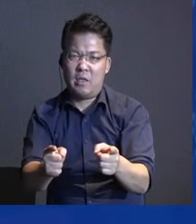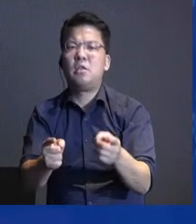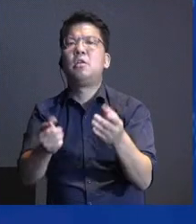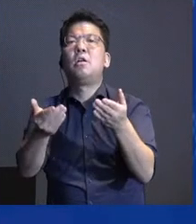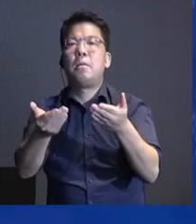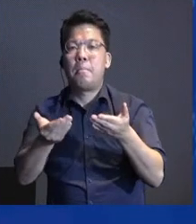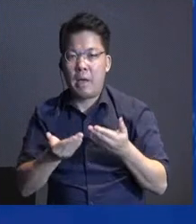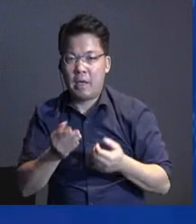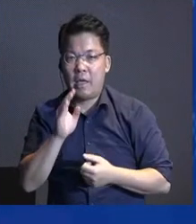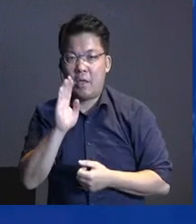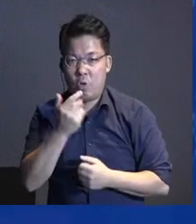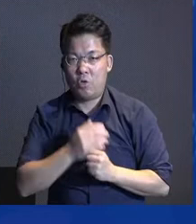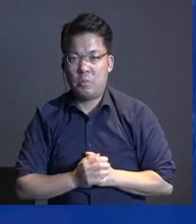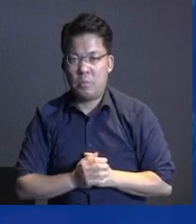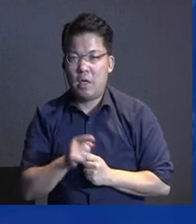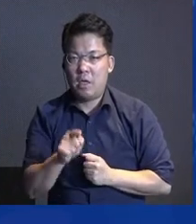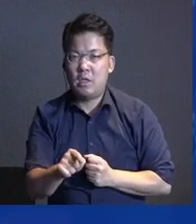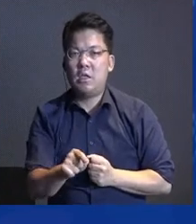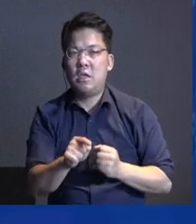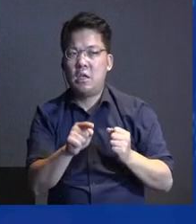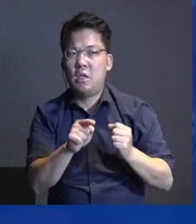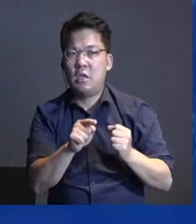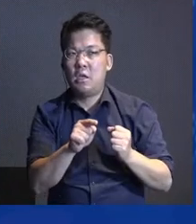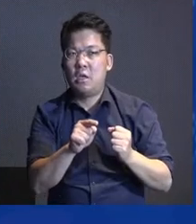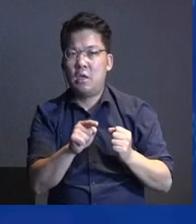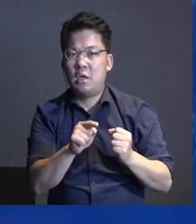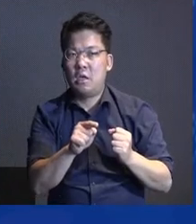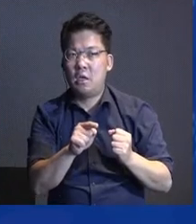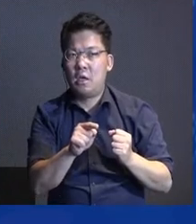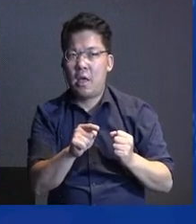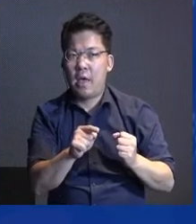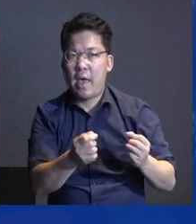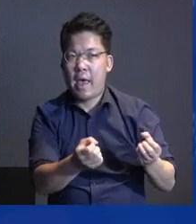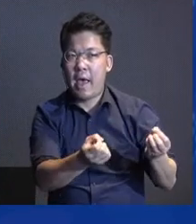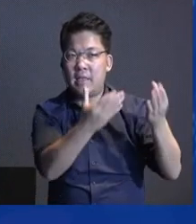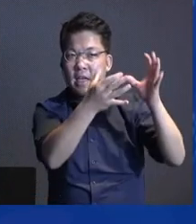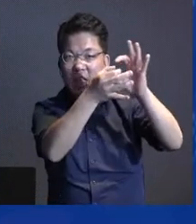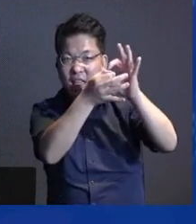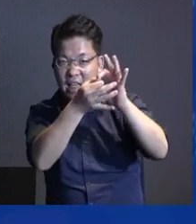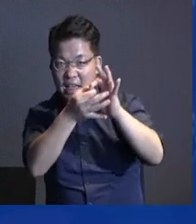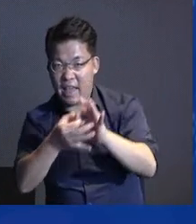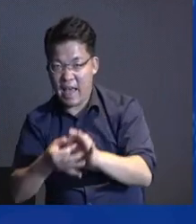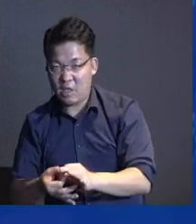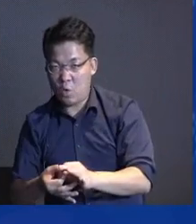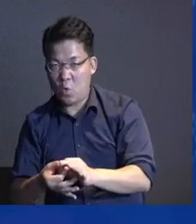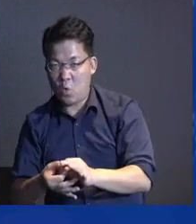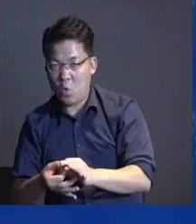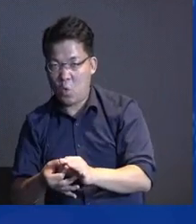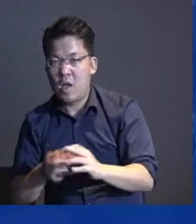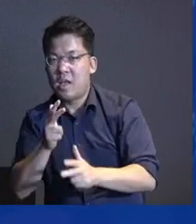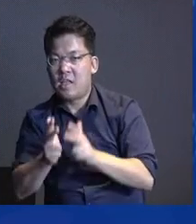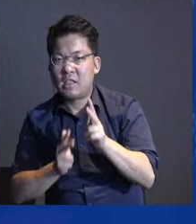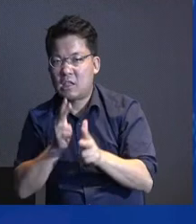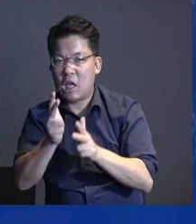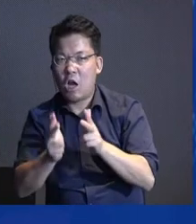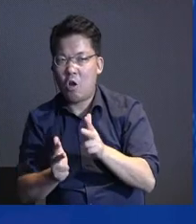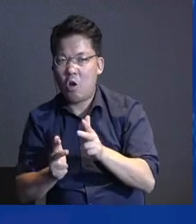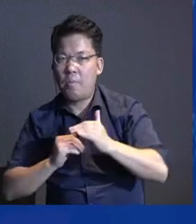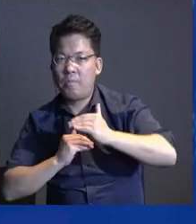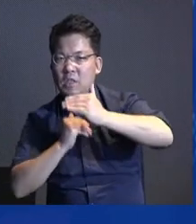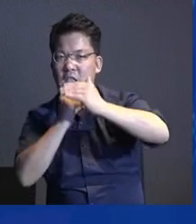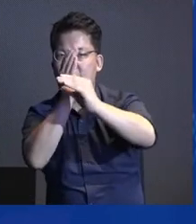I'm now kind of going back to an activity in Vienna, and also I'm back kind of to